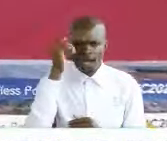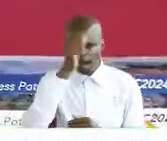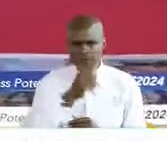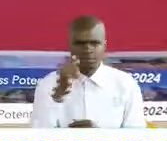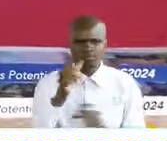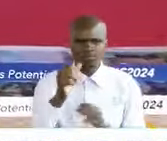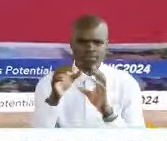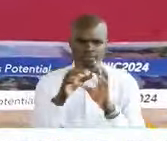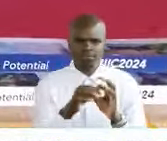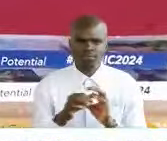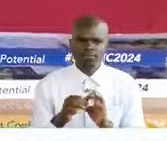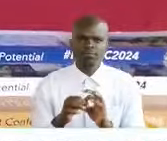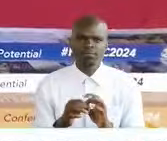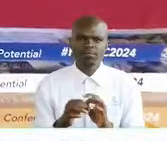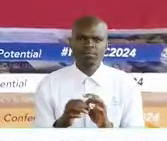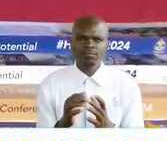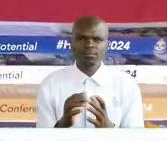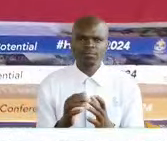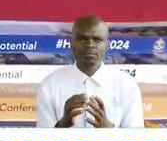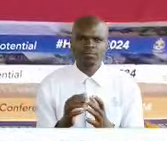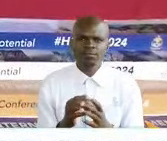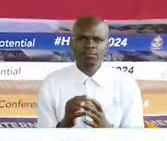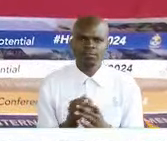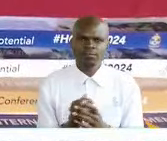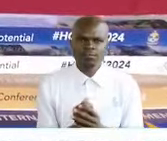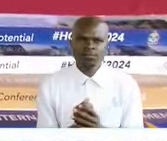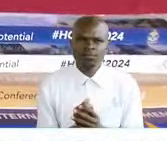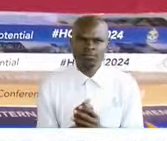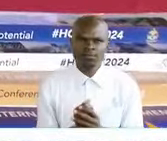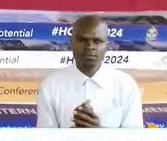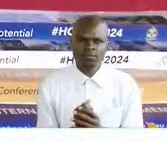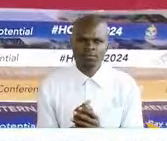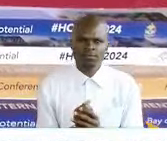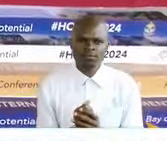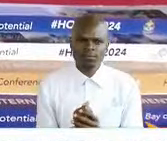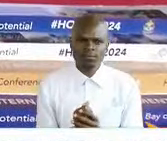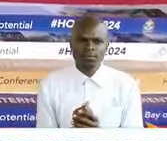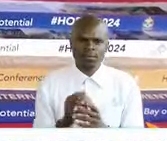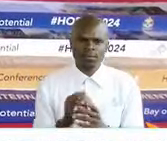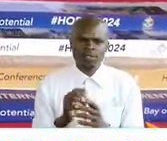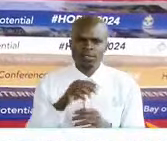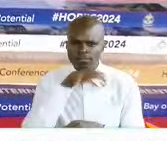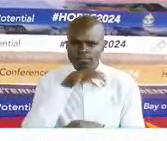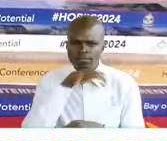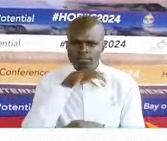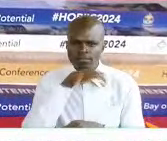Right Honorable Raila Amolo Odinga